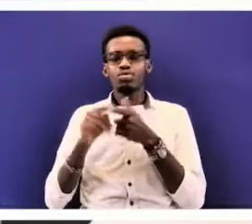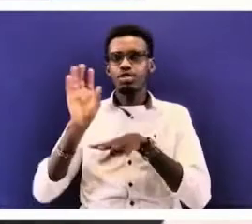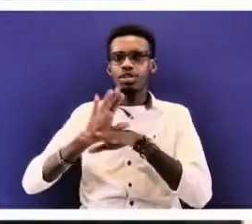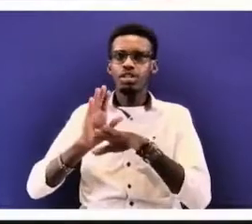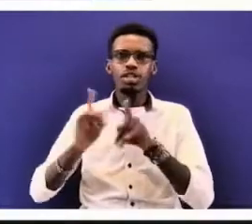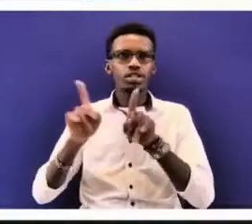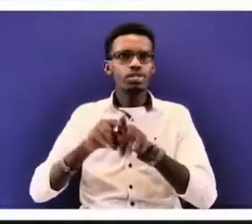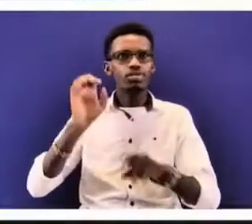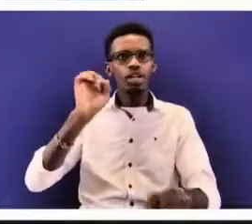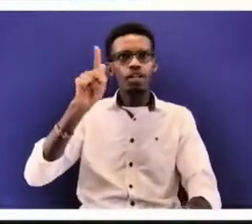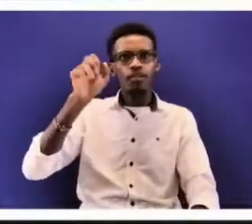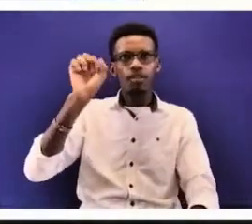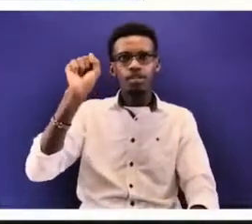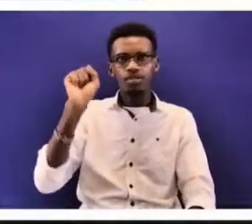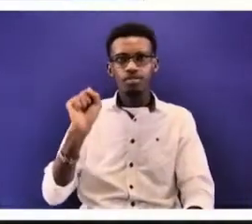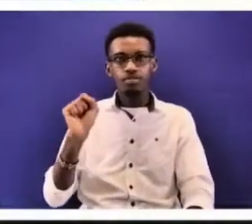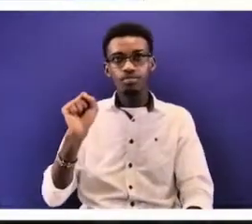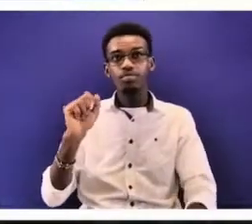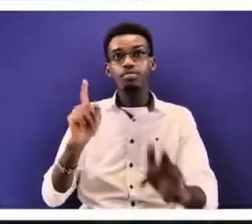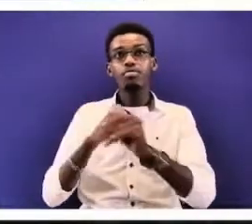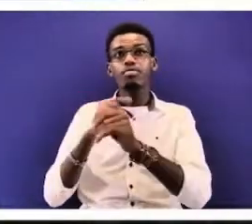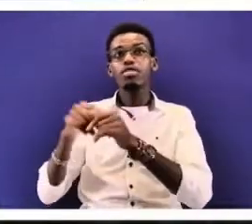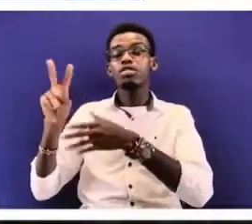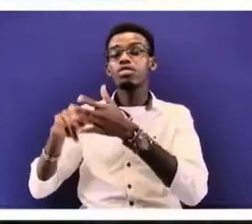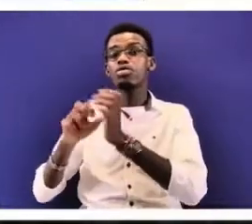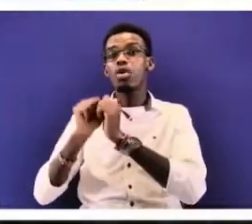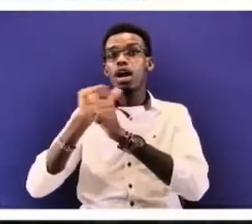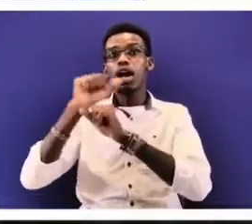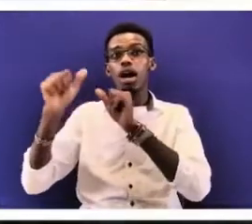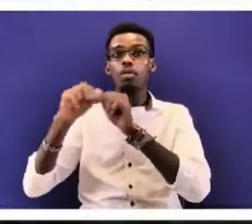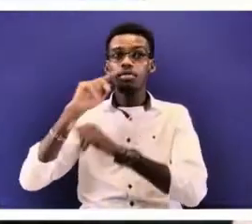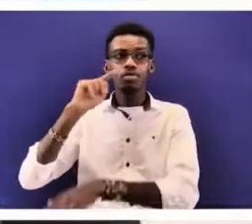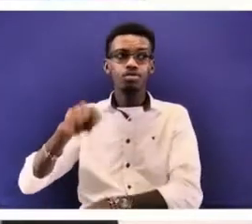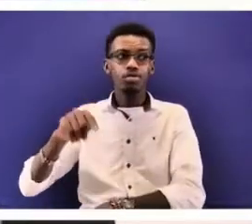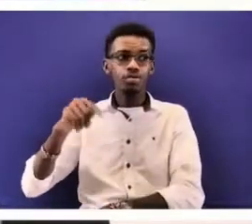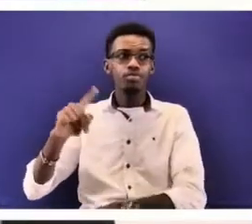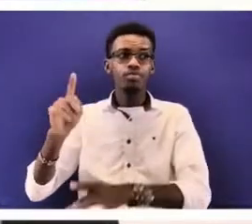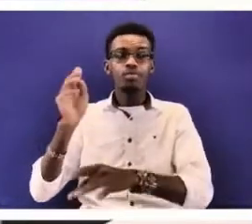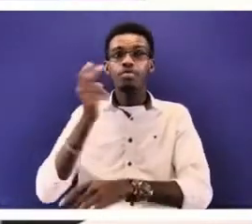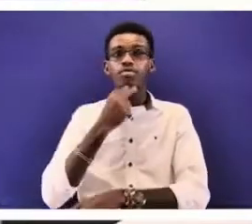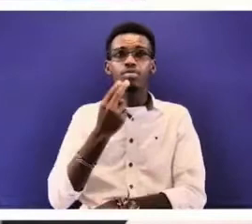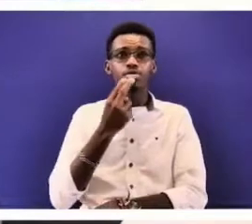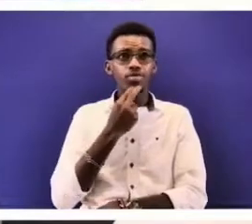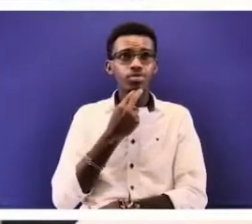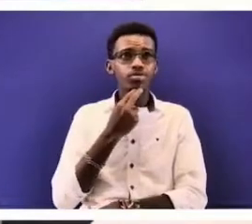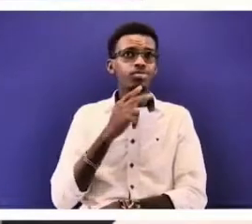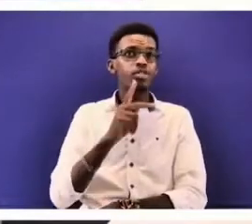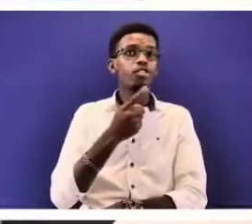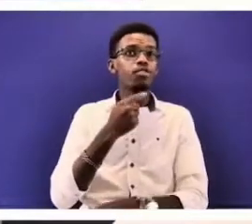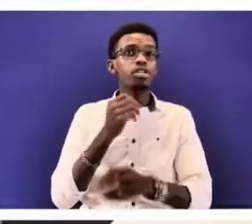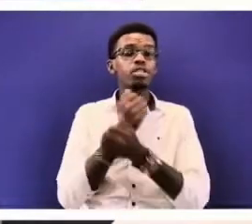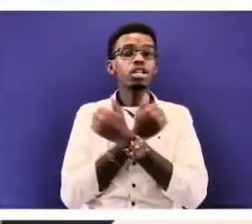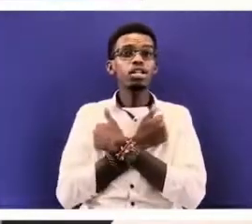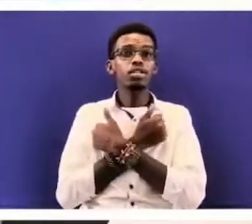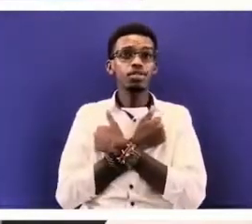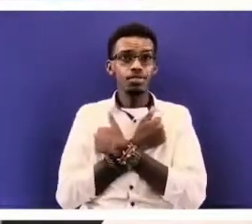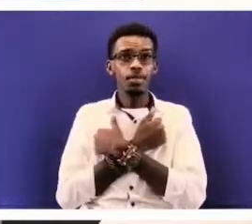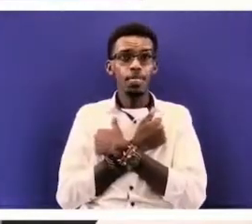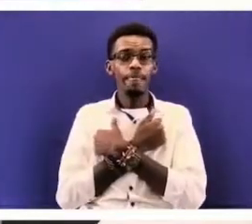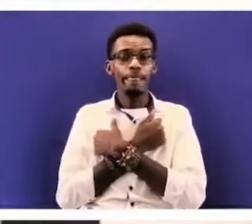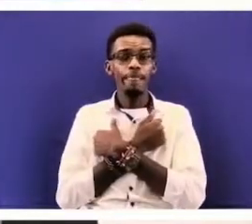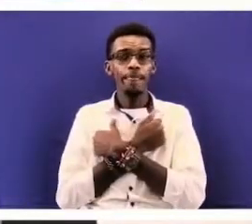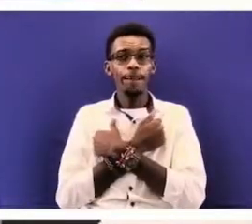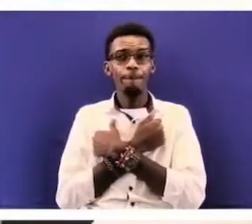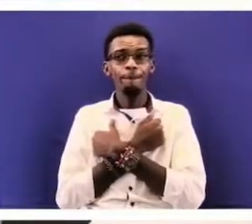of Ephesus we read about today. They left their first love.